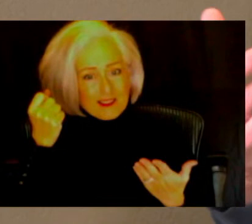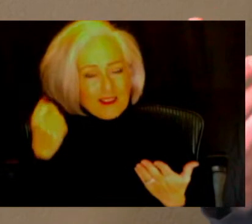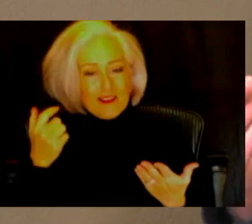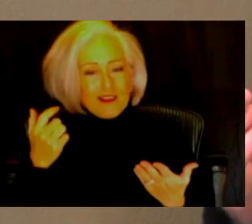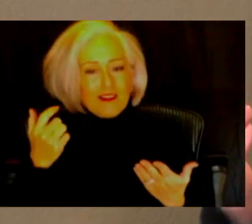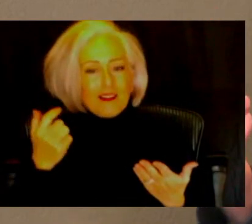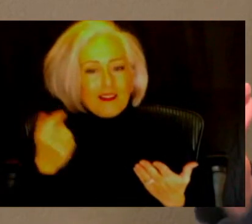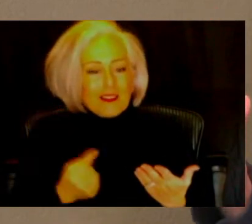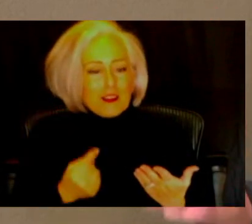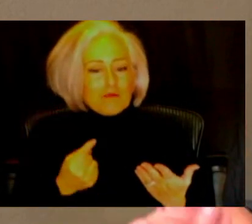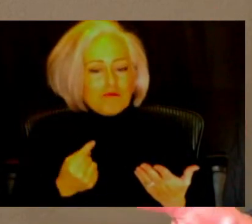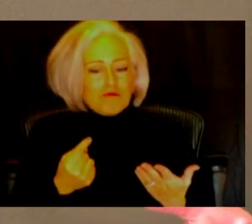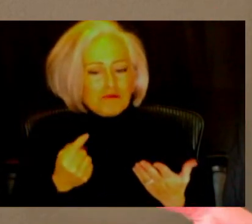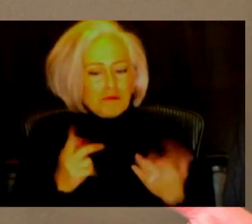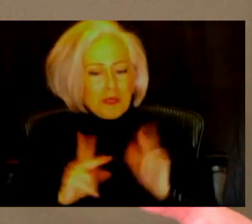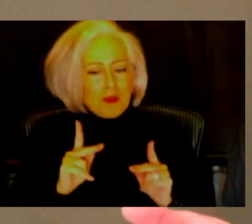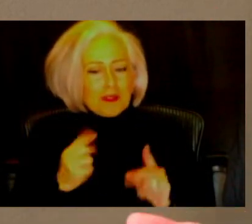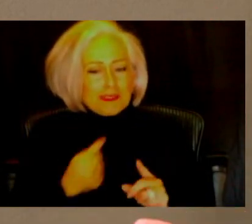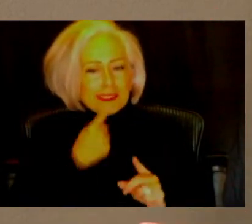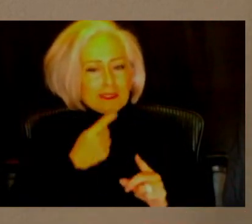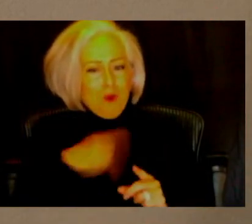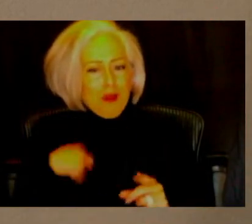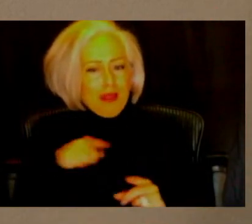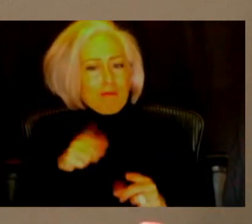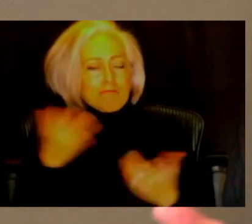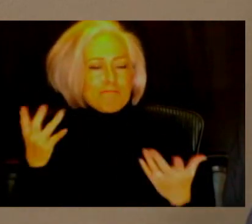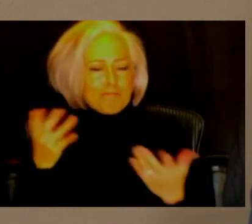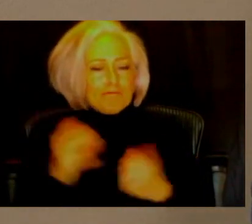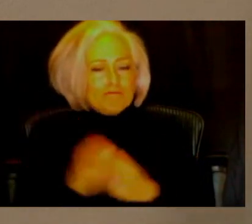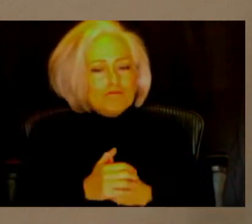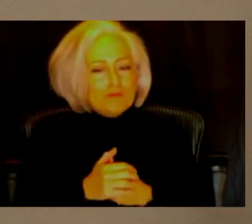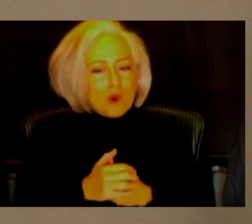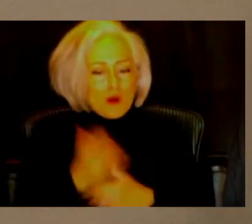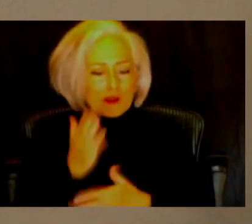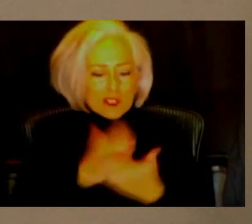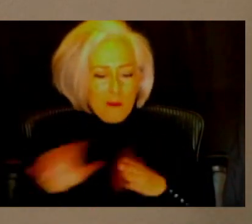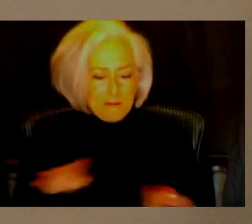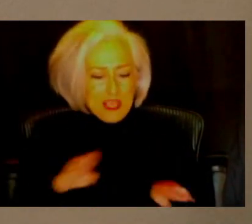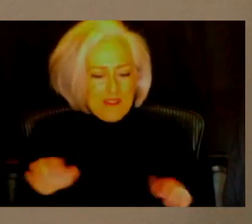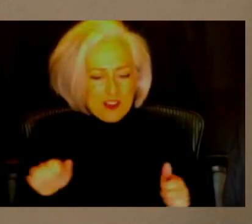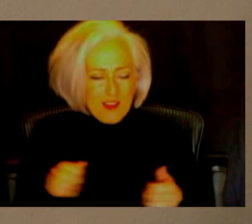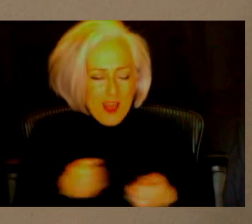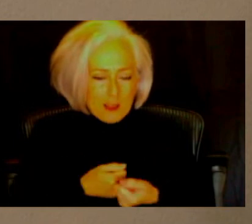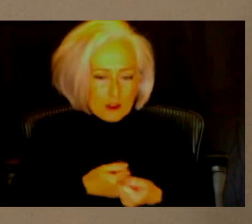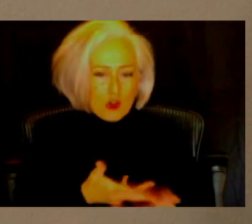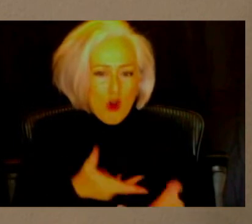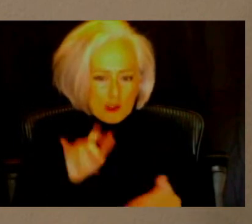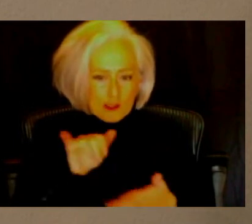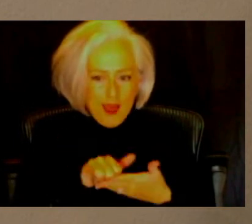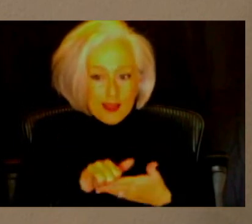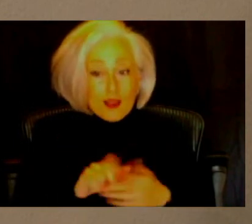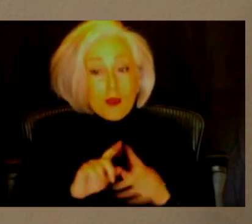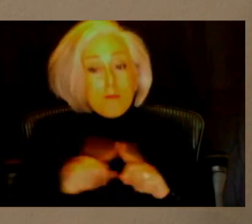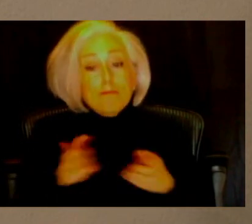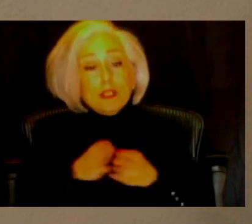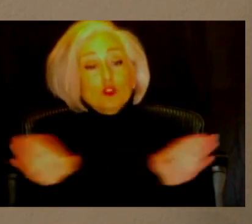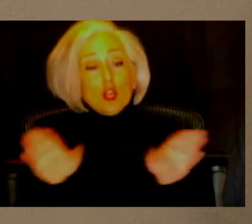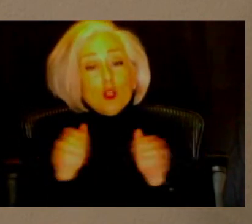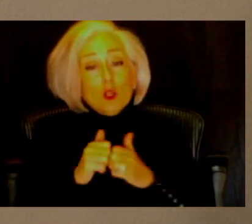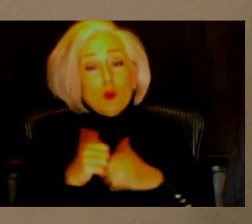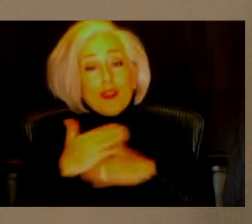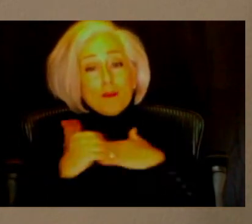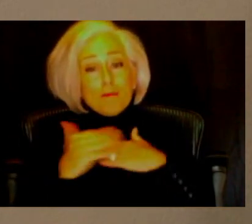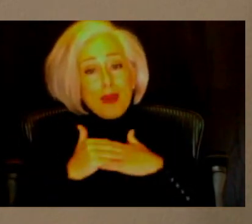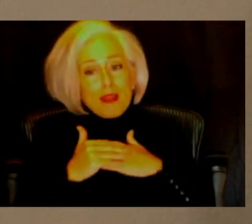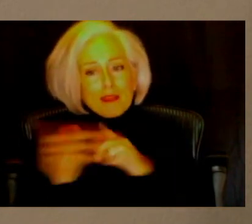people, or they've had some behavior that has caused that to happen. But generally with the pets, they're with you. I mean, they're with you